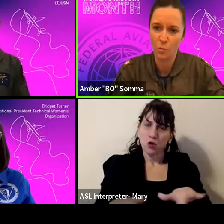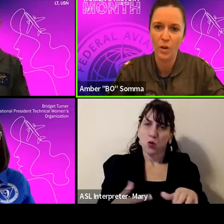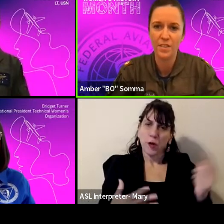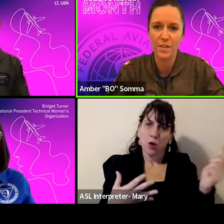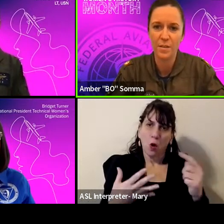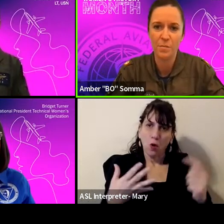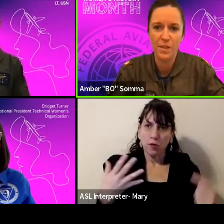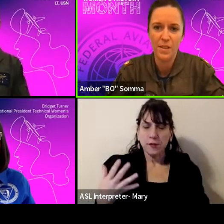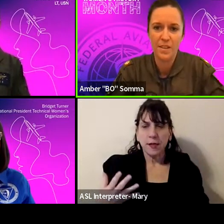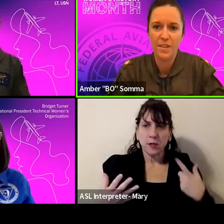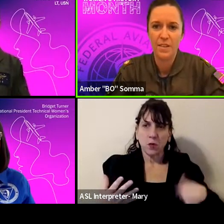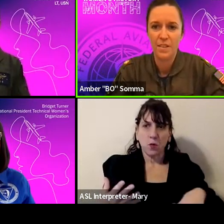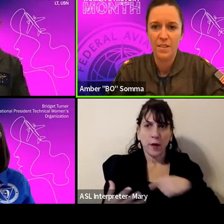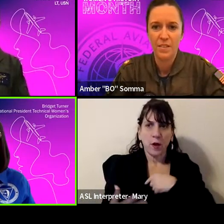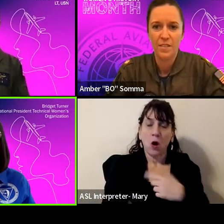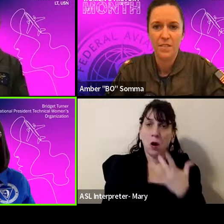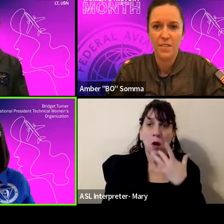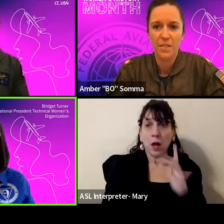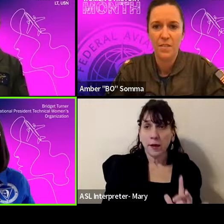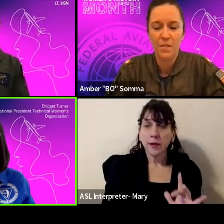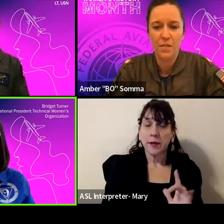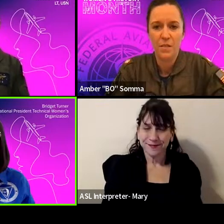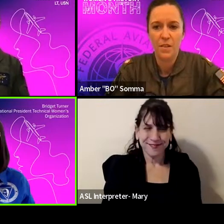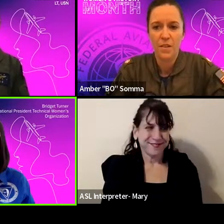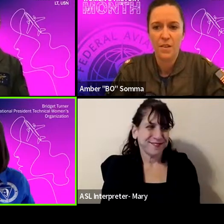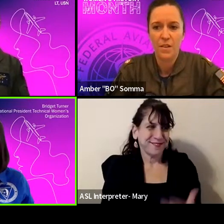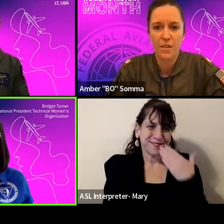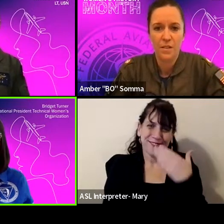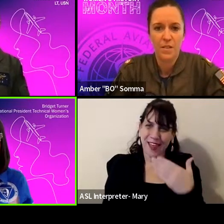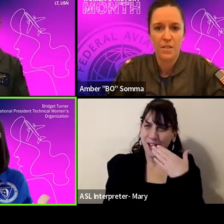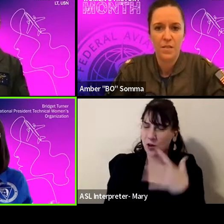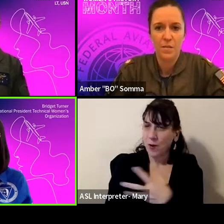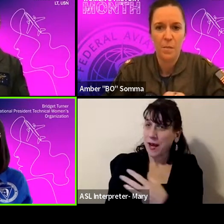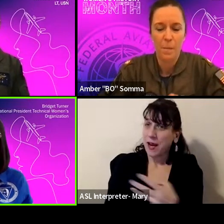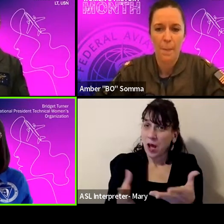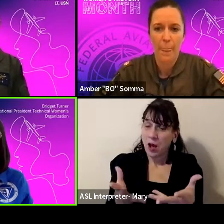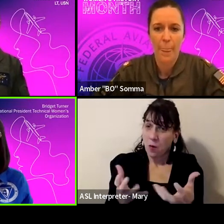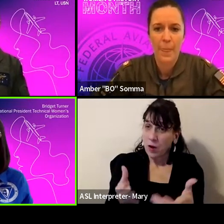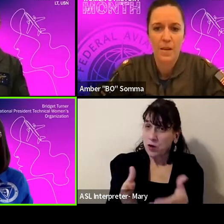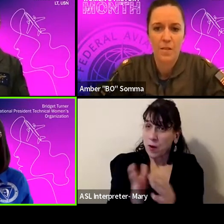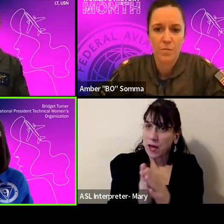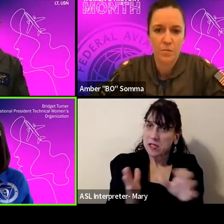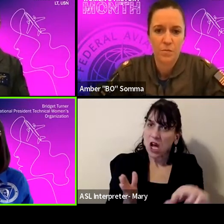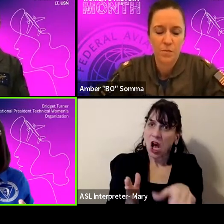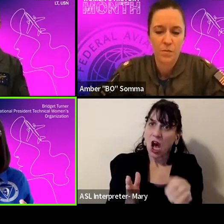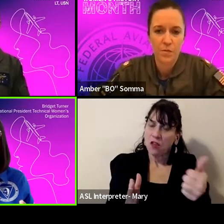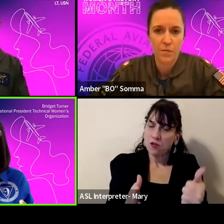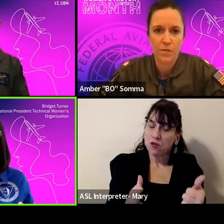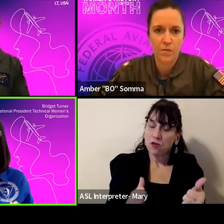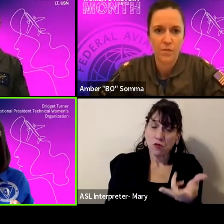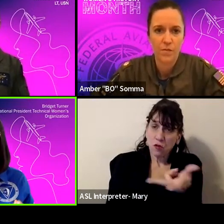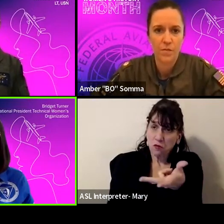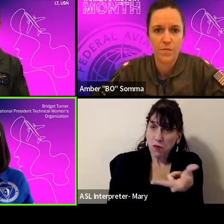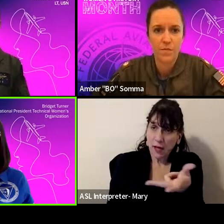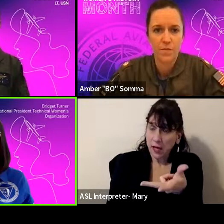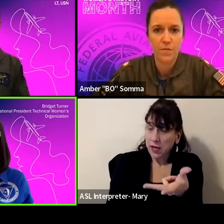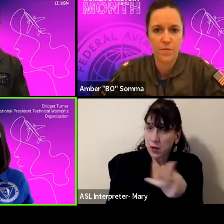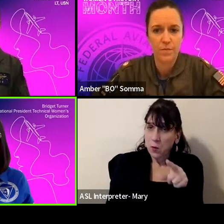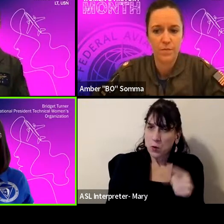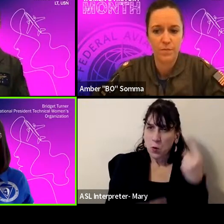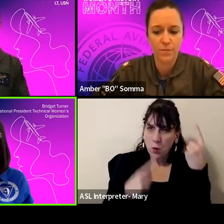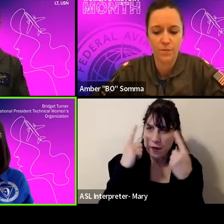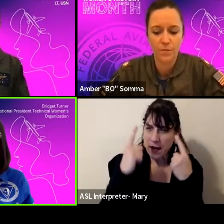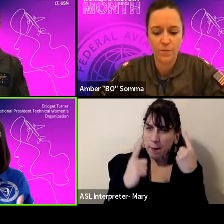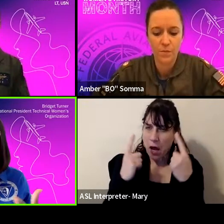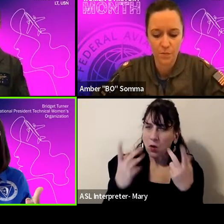all one team. Okay, thank you. And I would like to ask the other three, when you think about